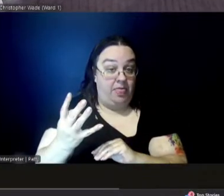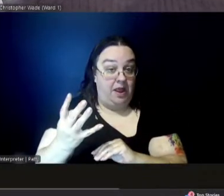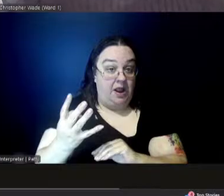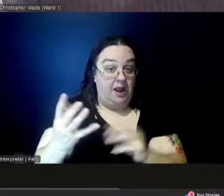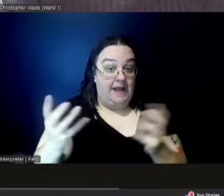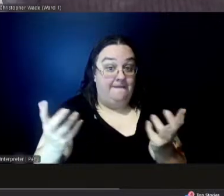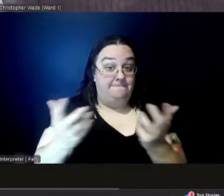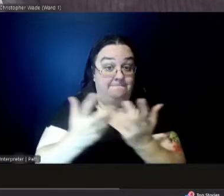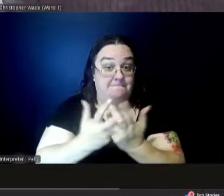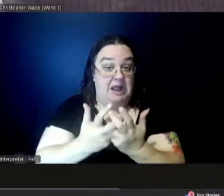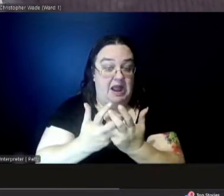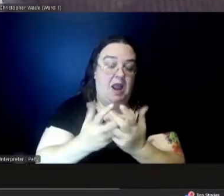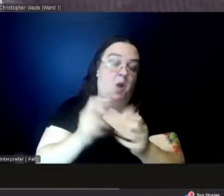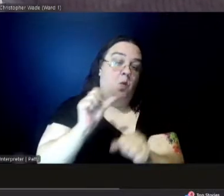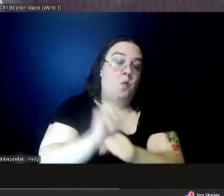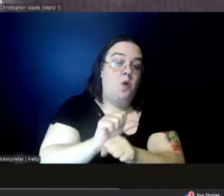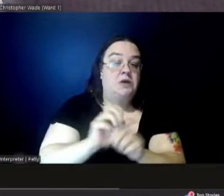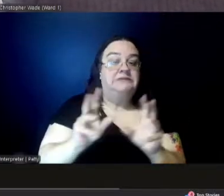combined work session agenda?